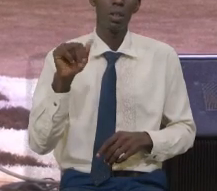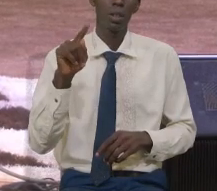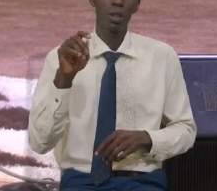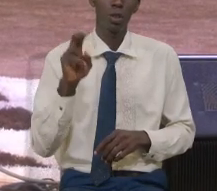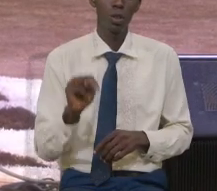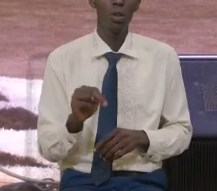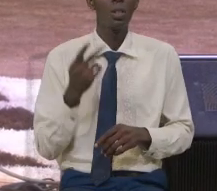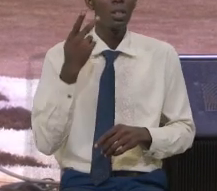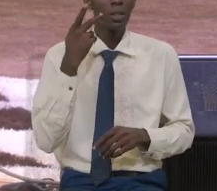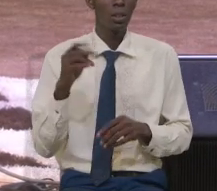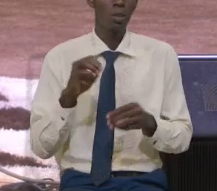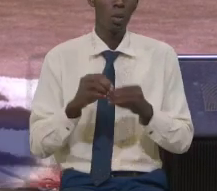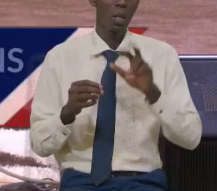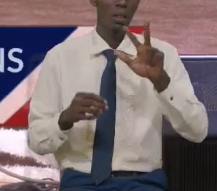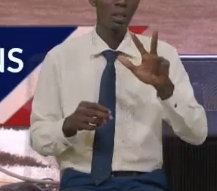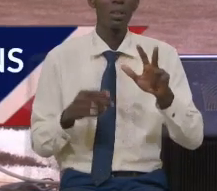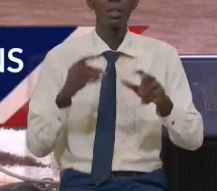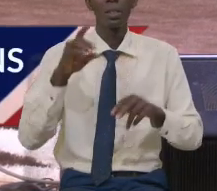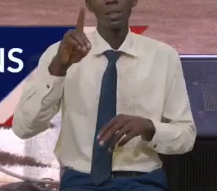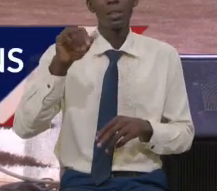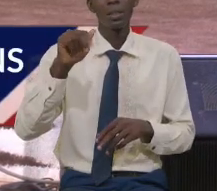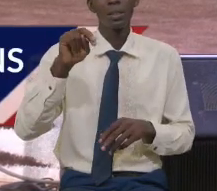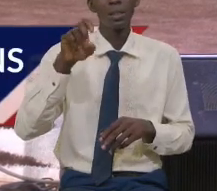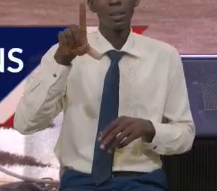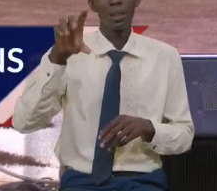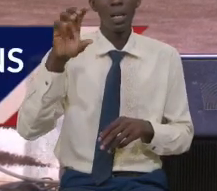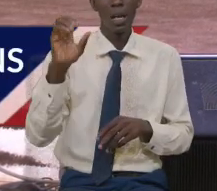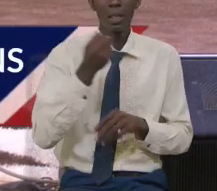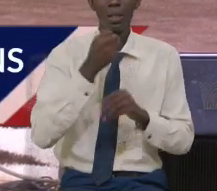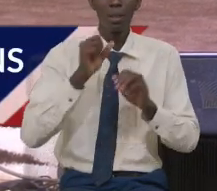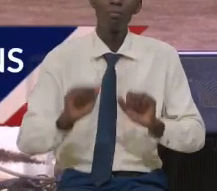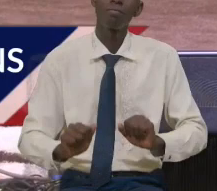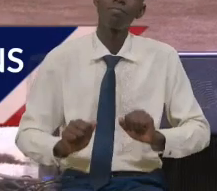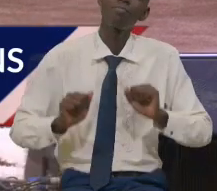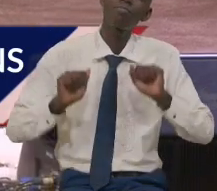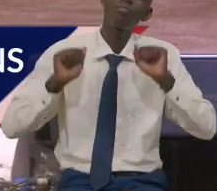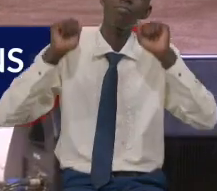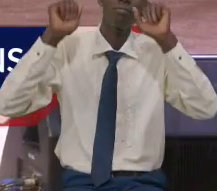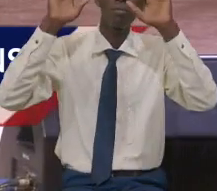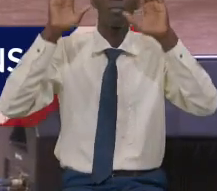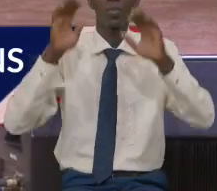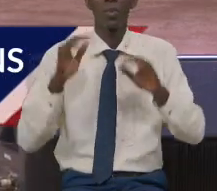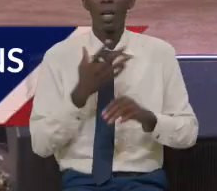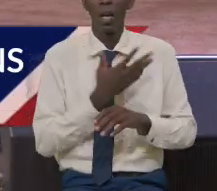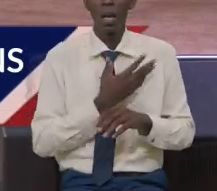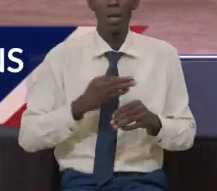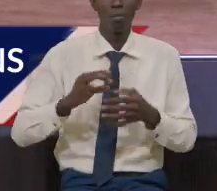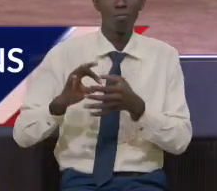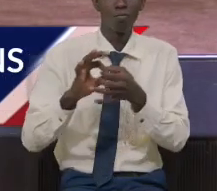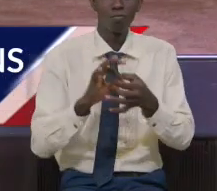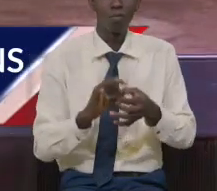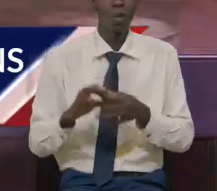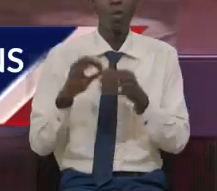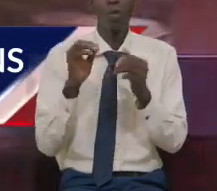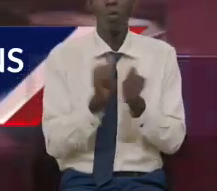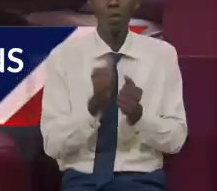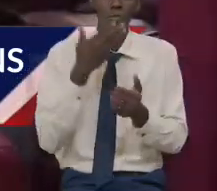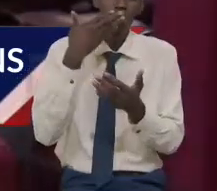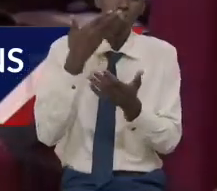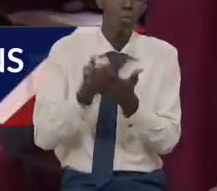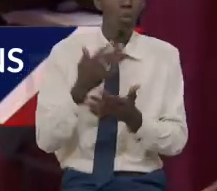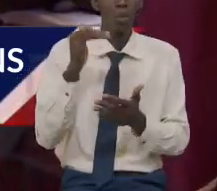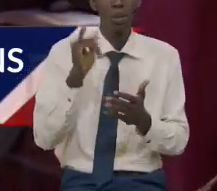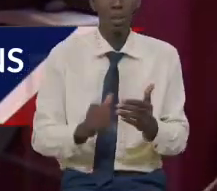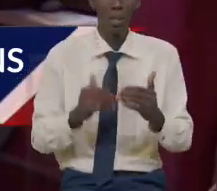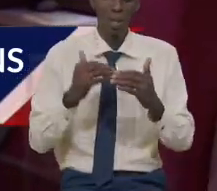is Daniel's consecration and companions with goodly advance. He was